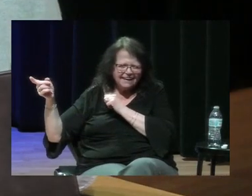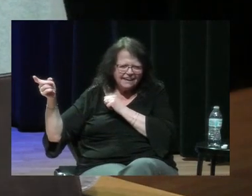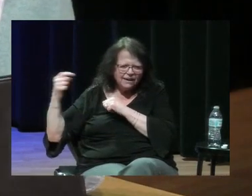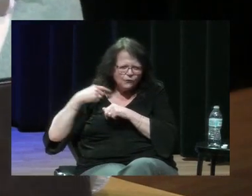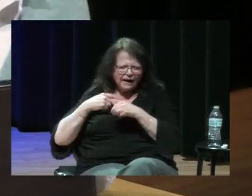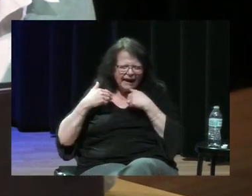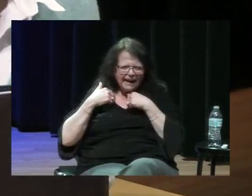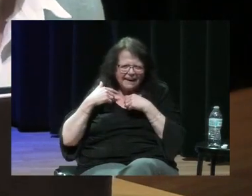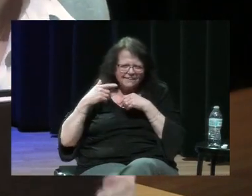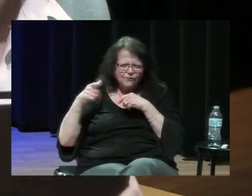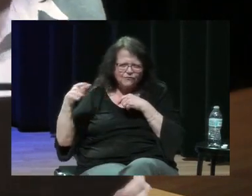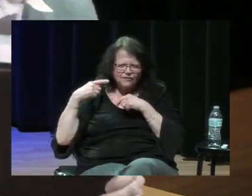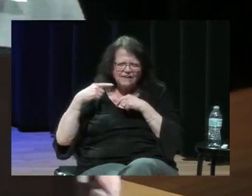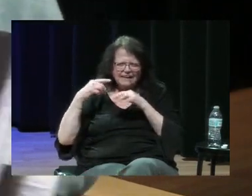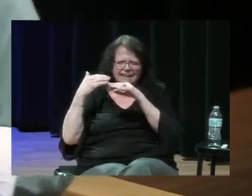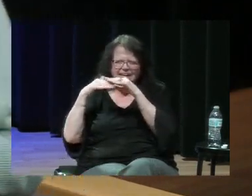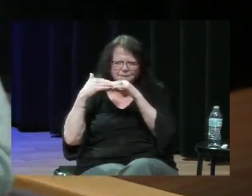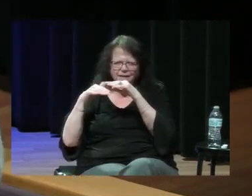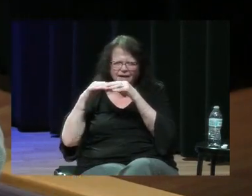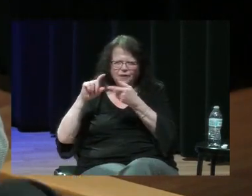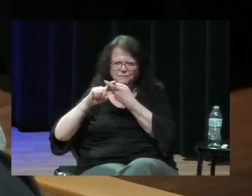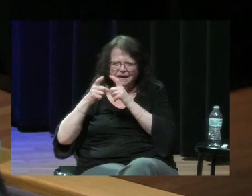email buddies.